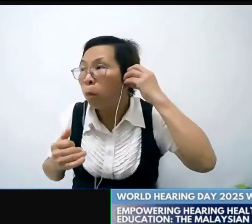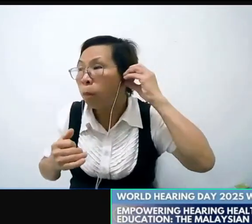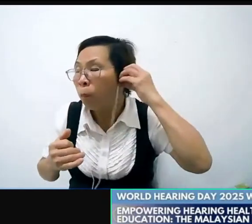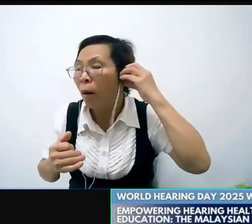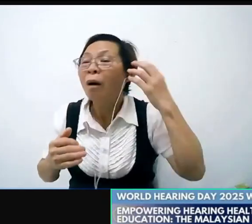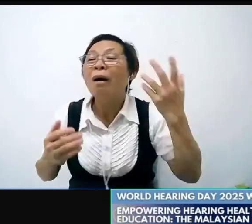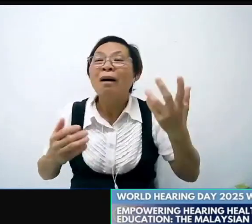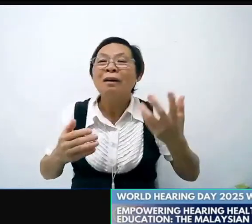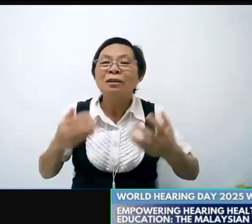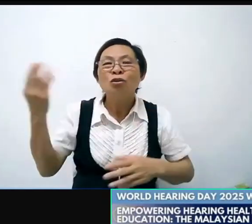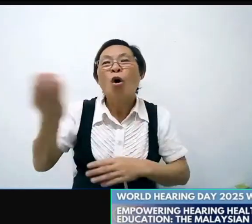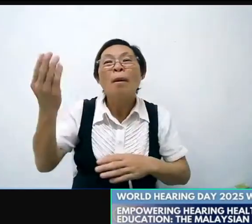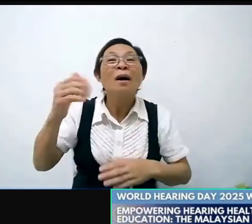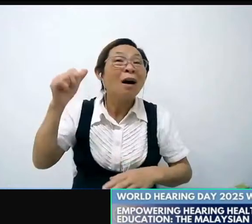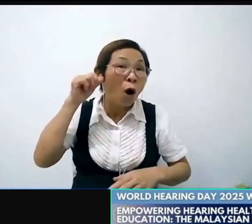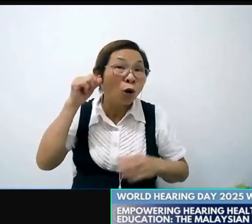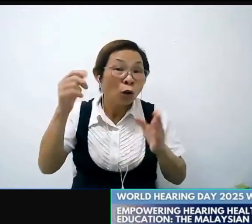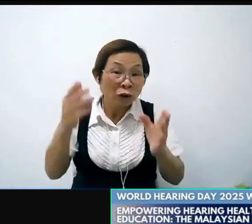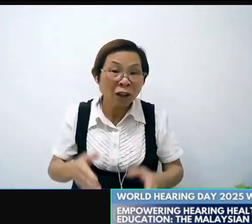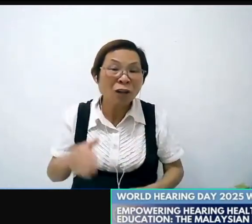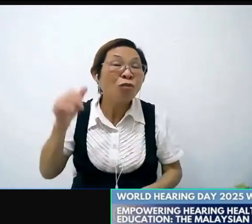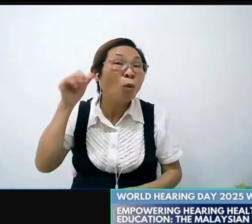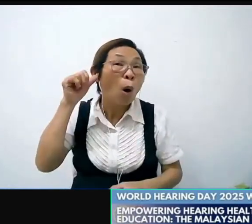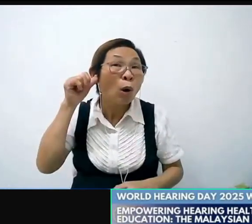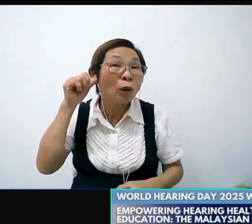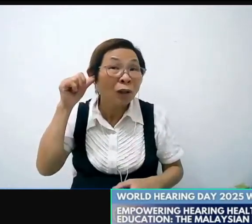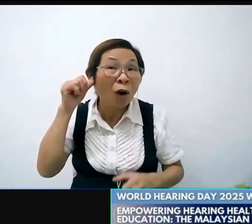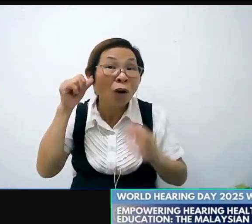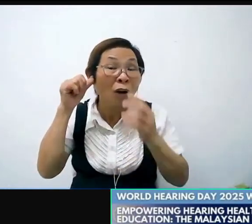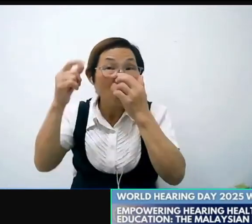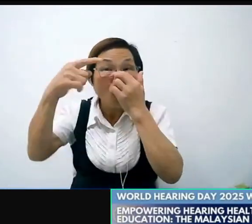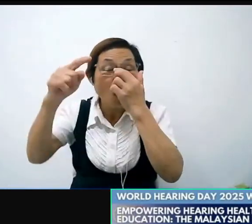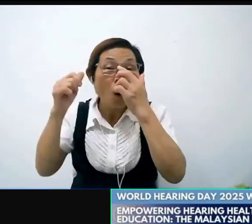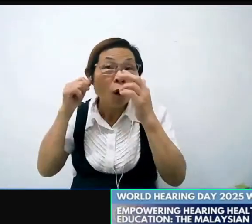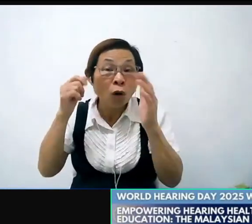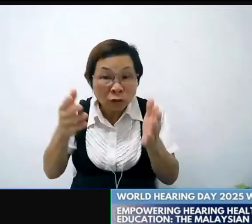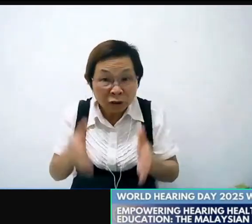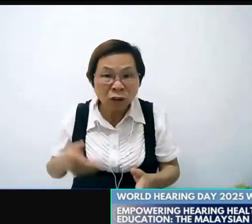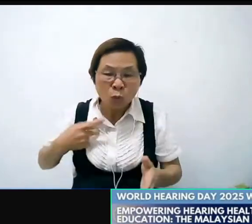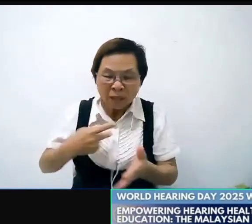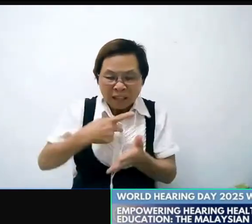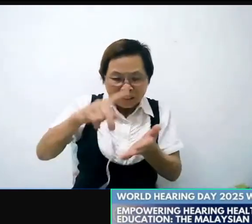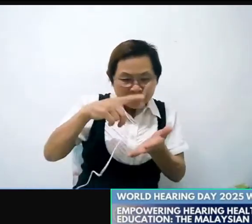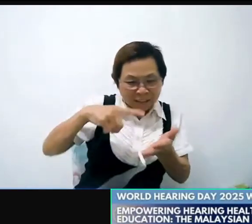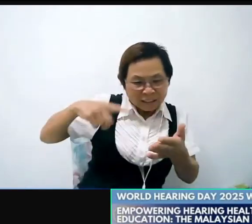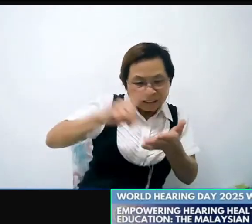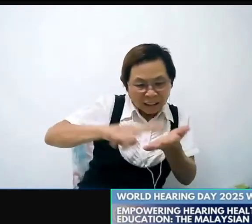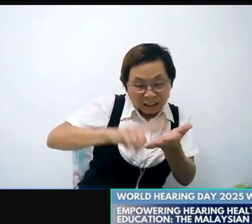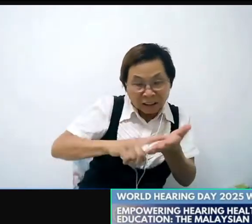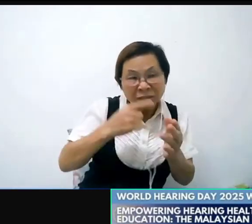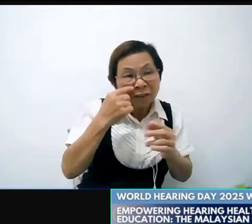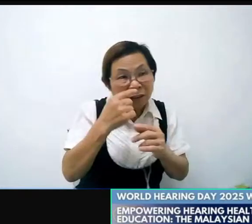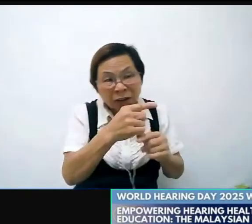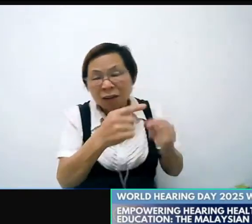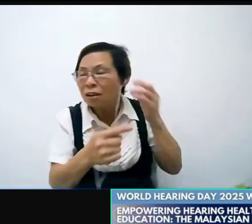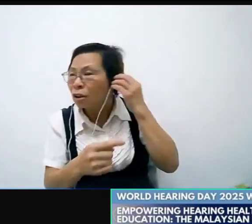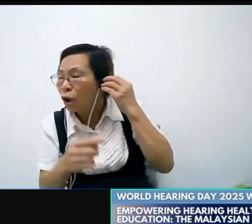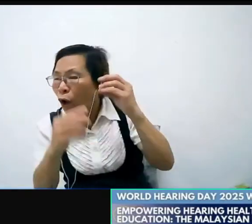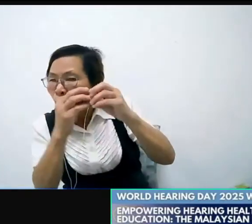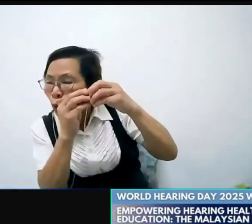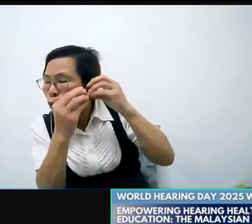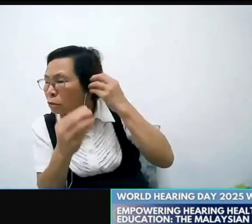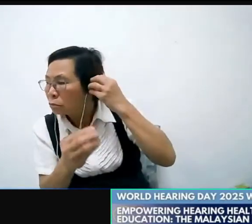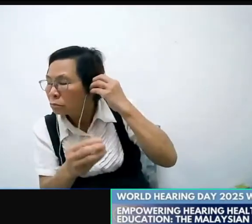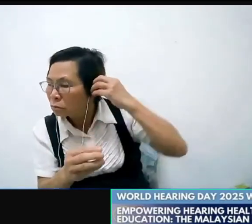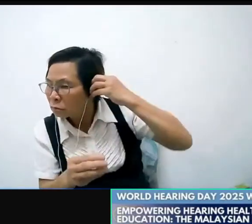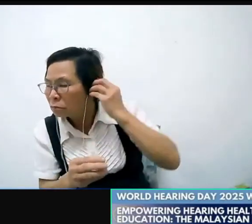in audiology, and for all audiologists, we we check first to look whether it is really loose ear mold